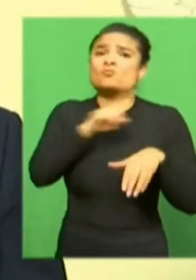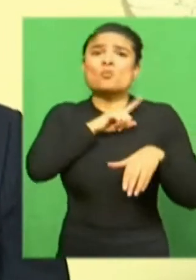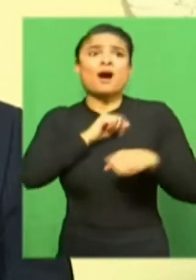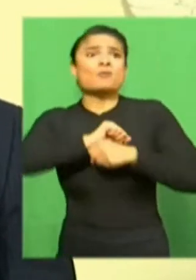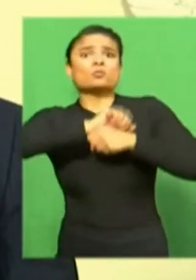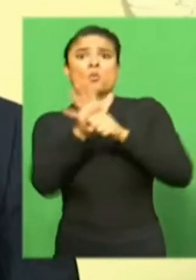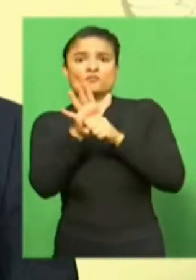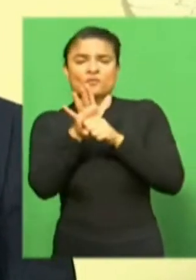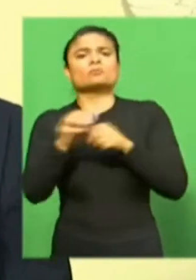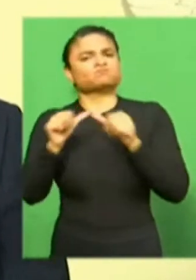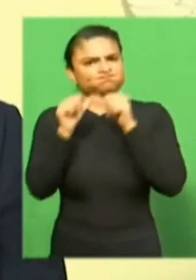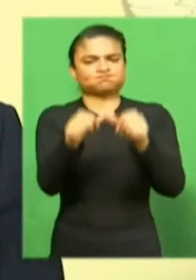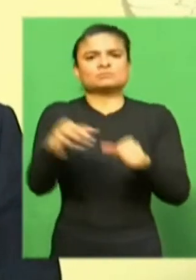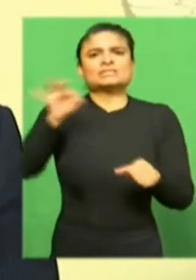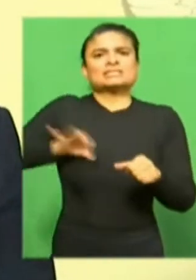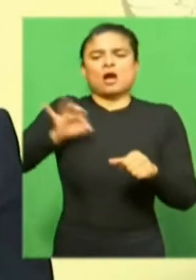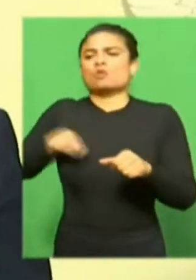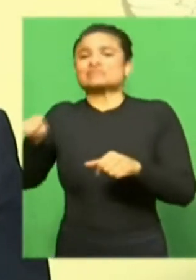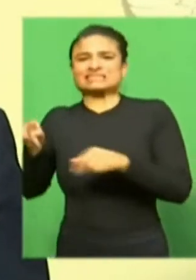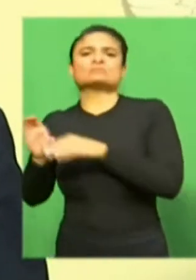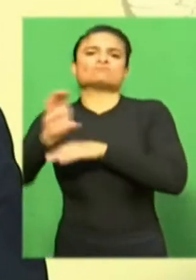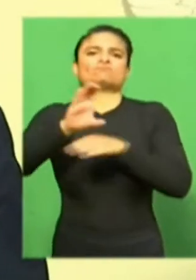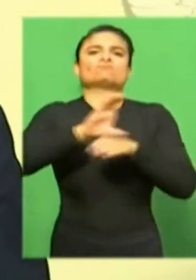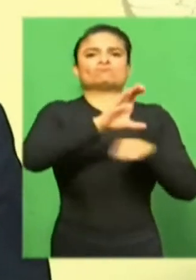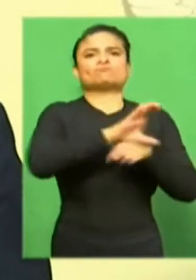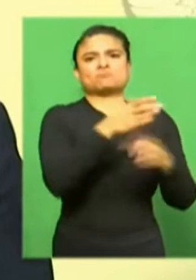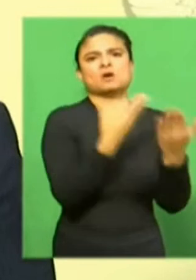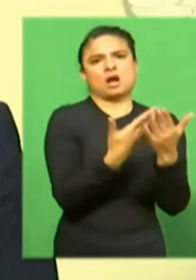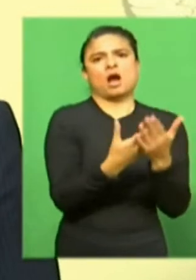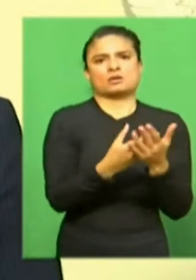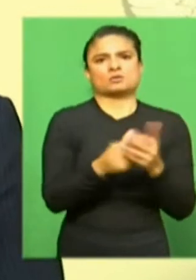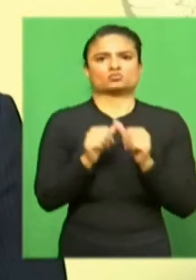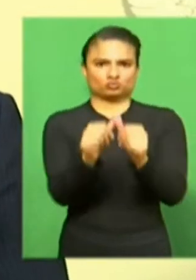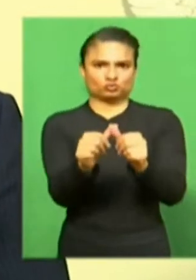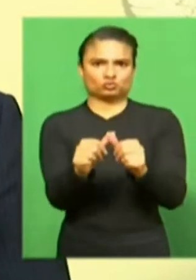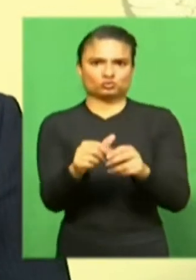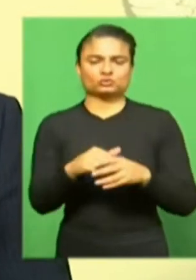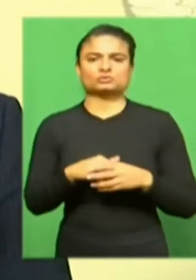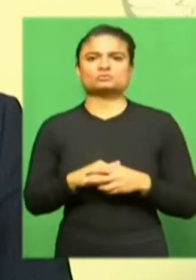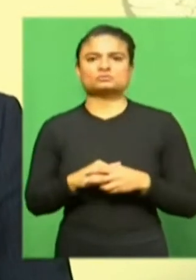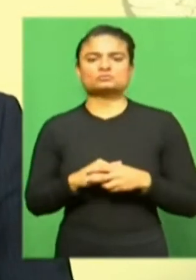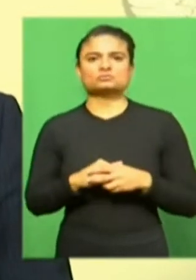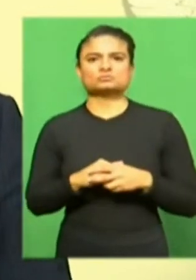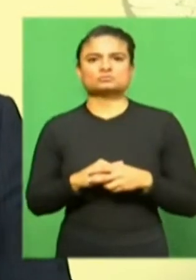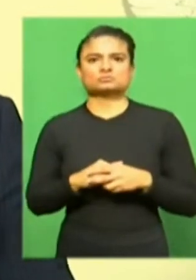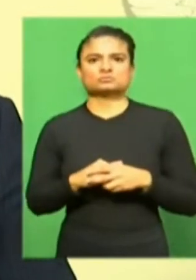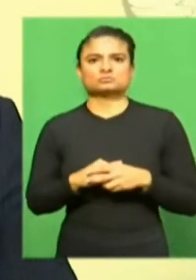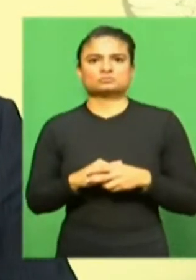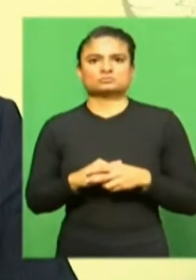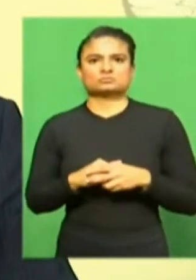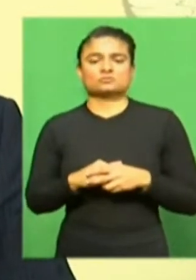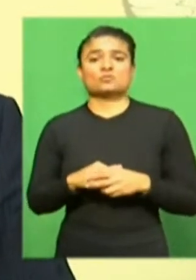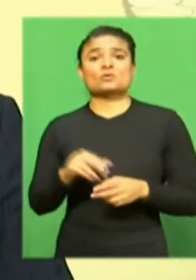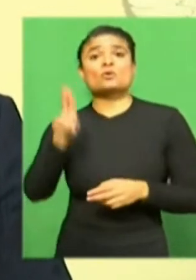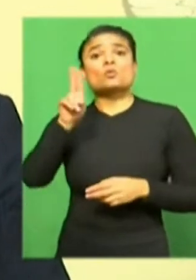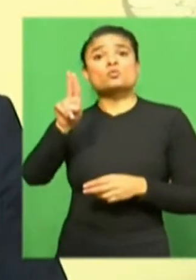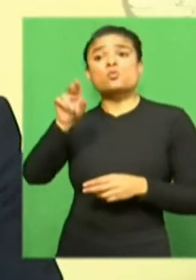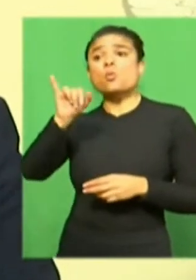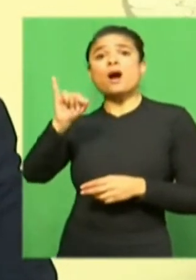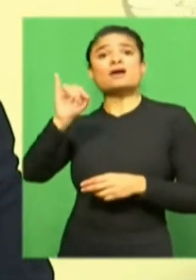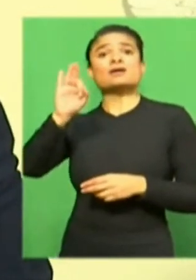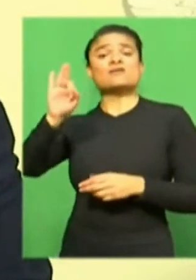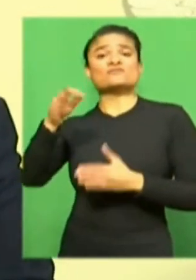Most importantly, the Unemployment Insurance Fund will provide income support to all